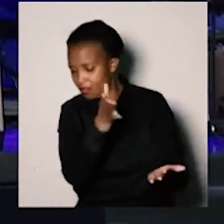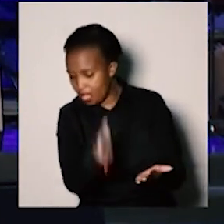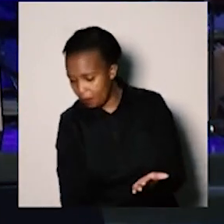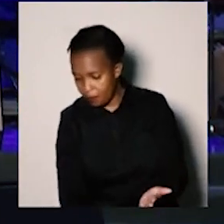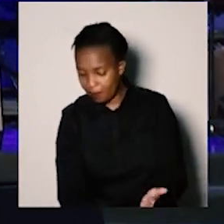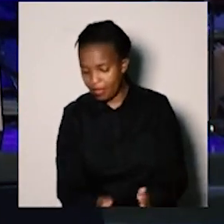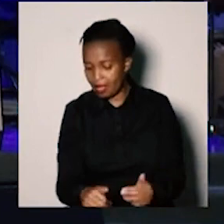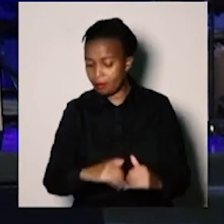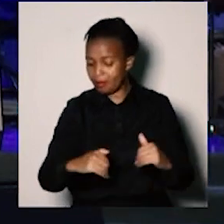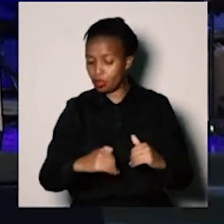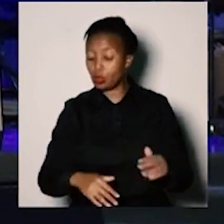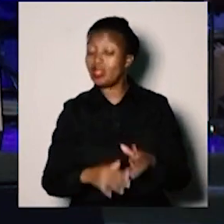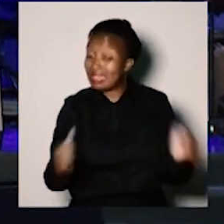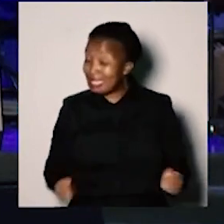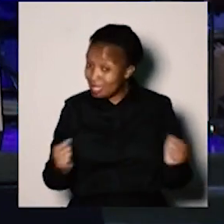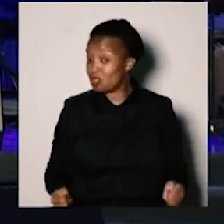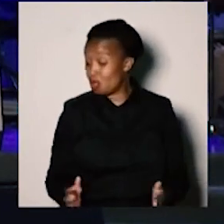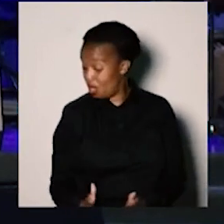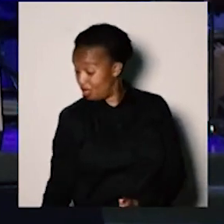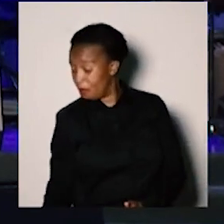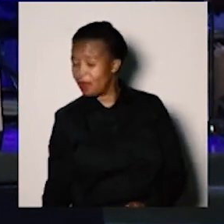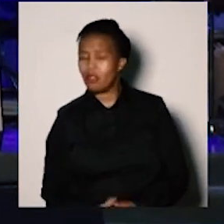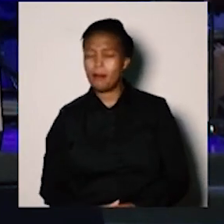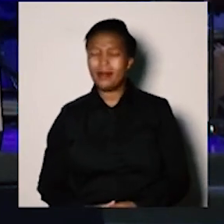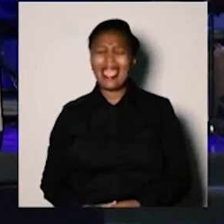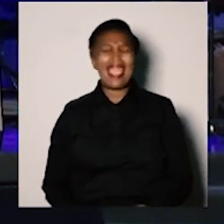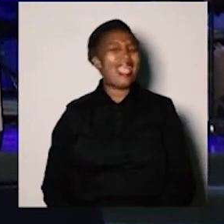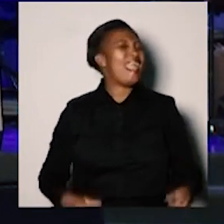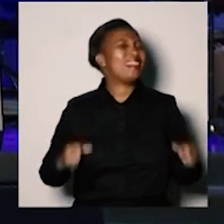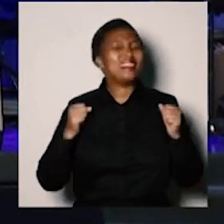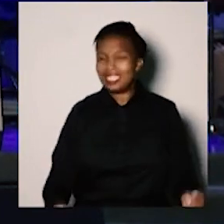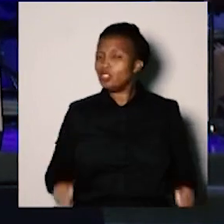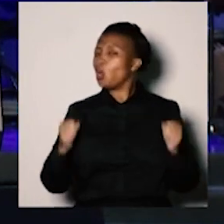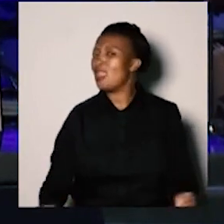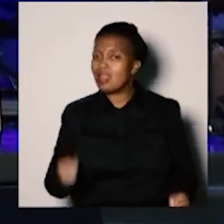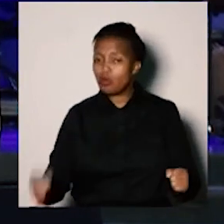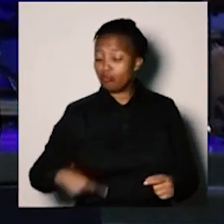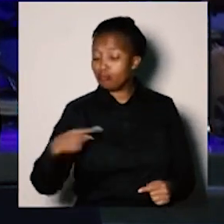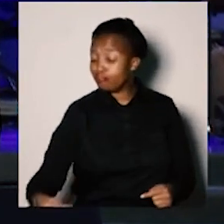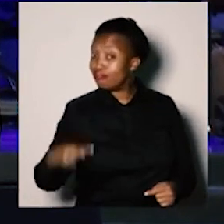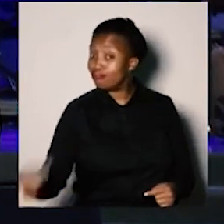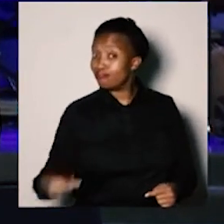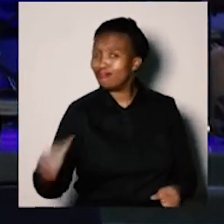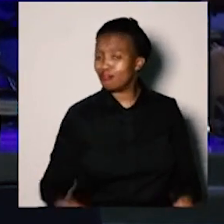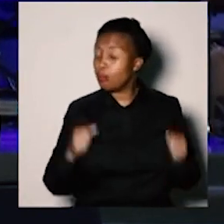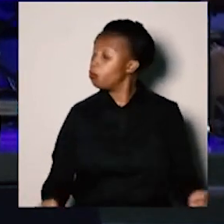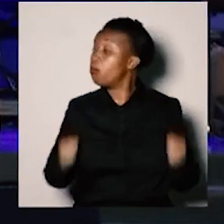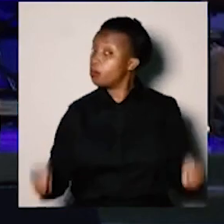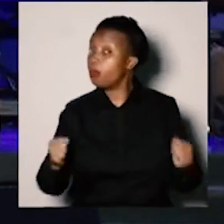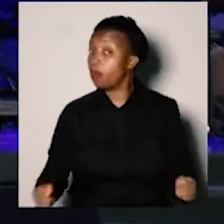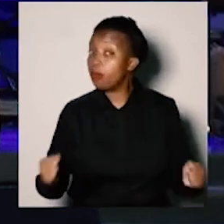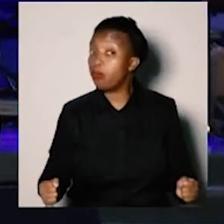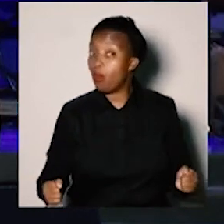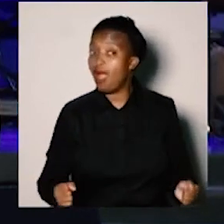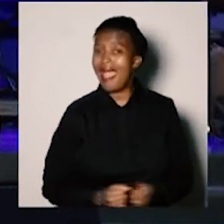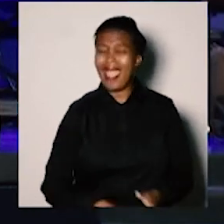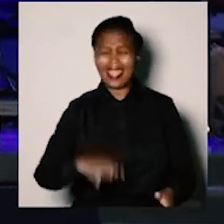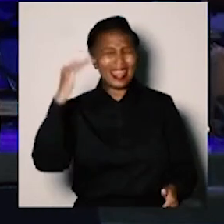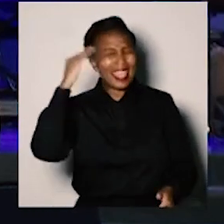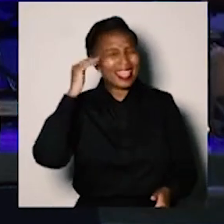the platform. And the train started spinning him. Because it was moving forward, it started spinning, his head being